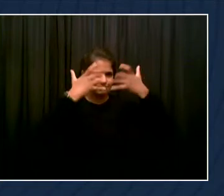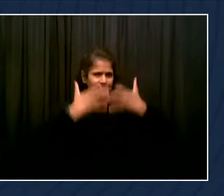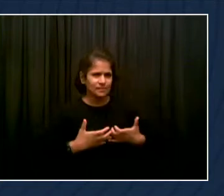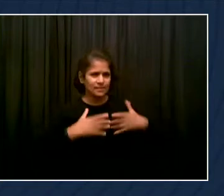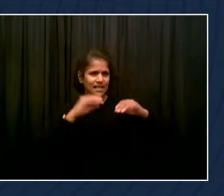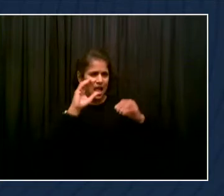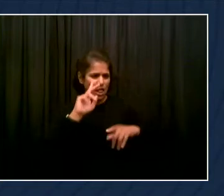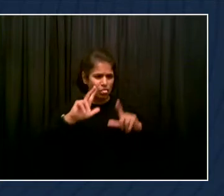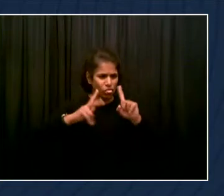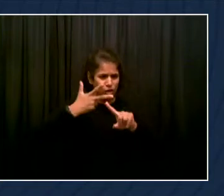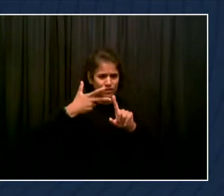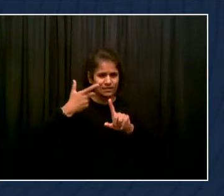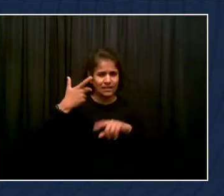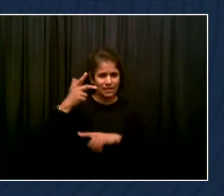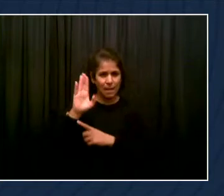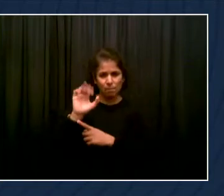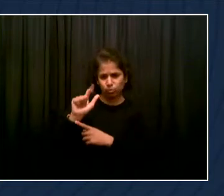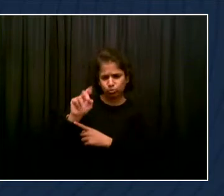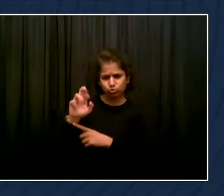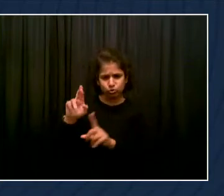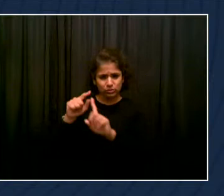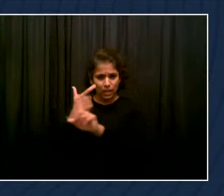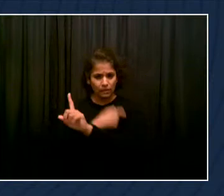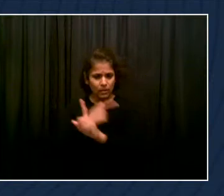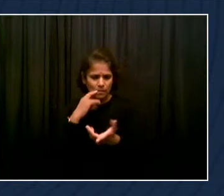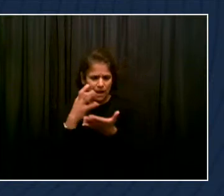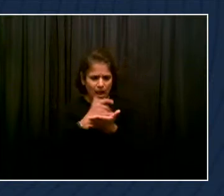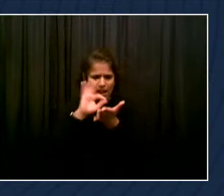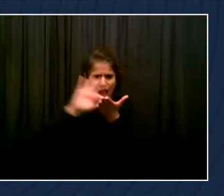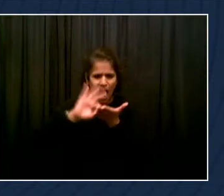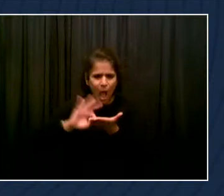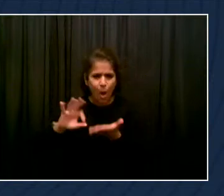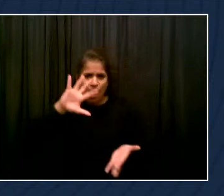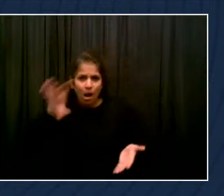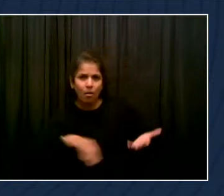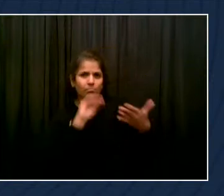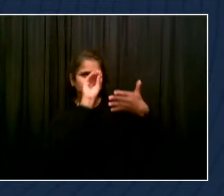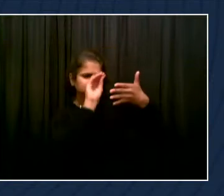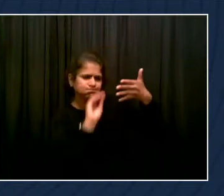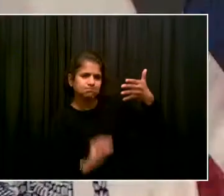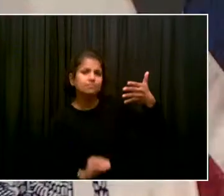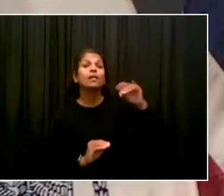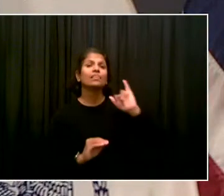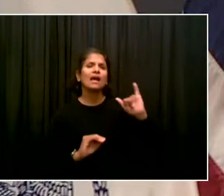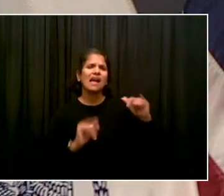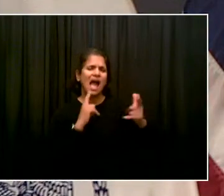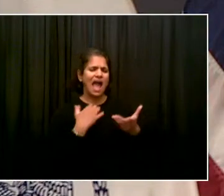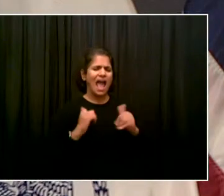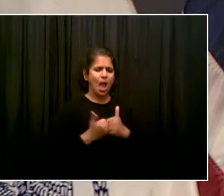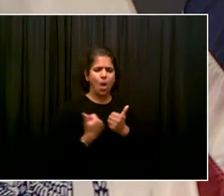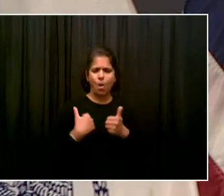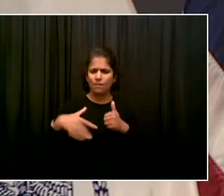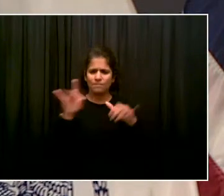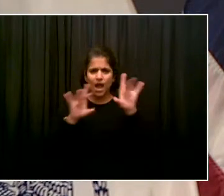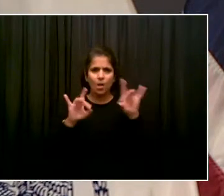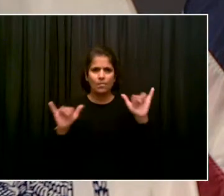that methodology, but we will certainly share that in the coming weeks. Thank you. Thank you. Go ahead, Elizabeth.